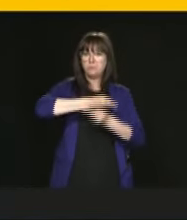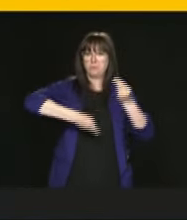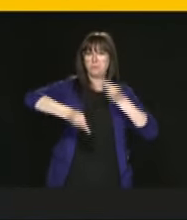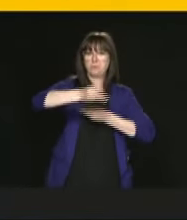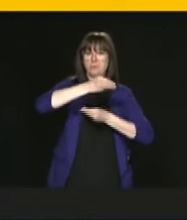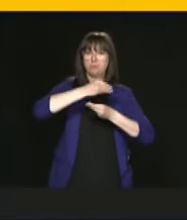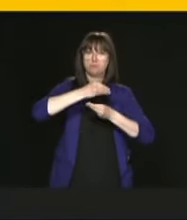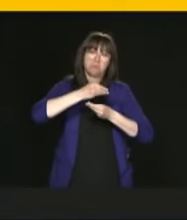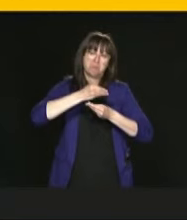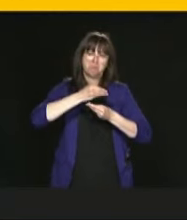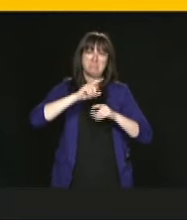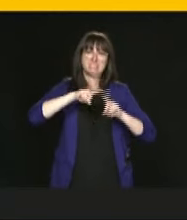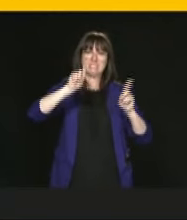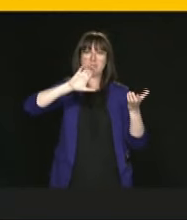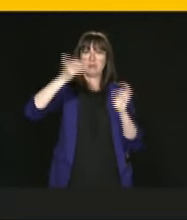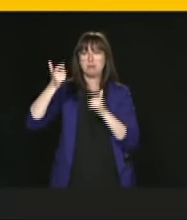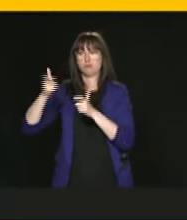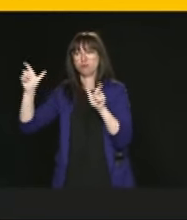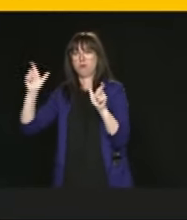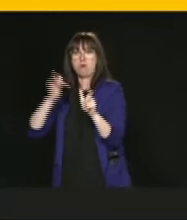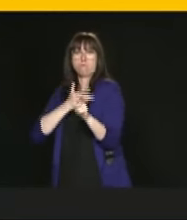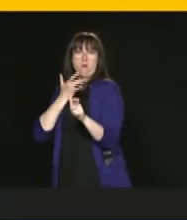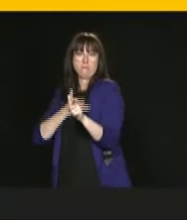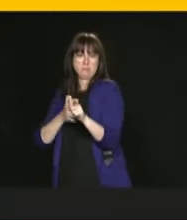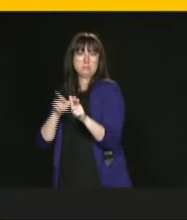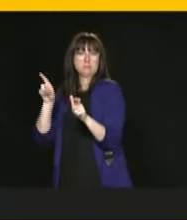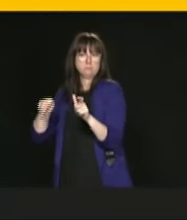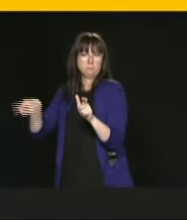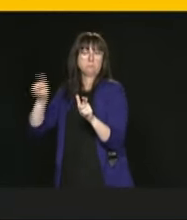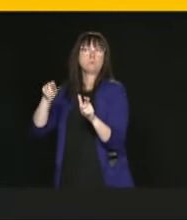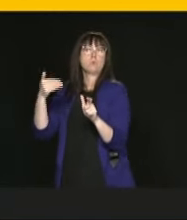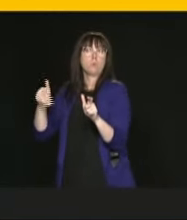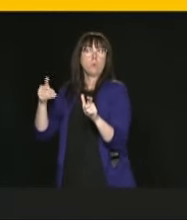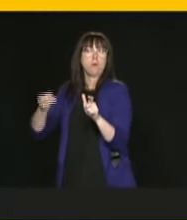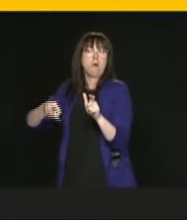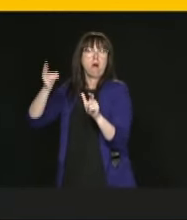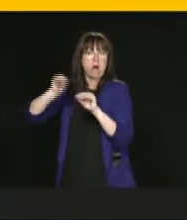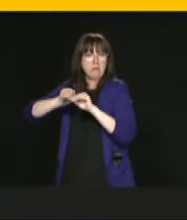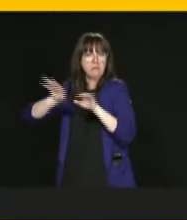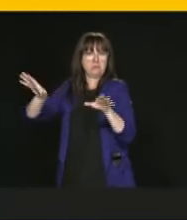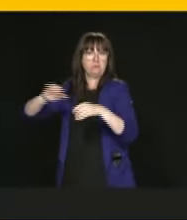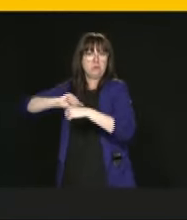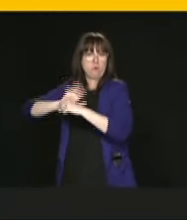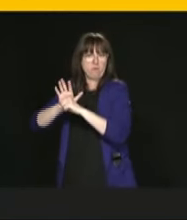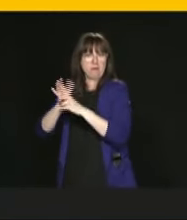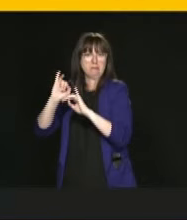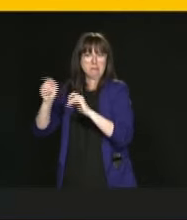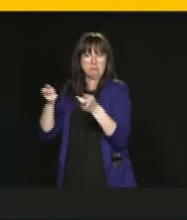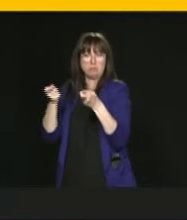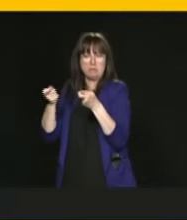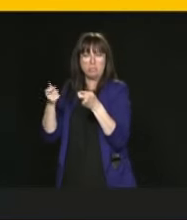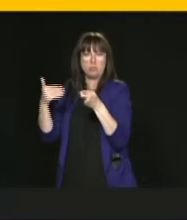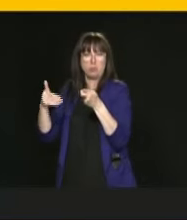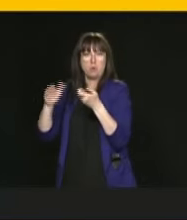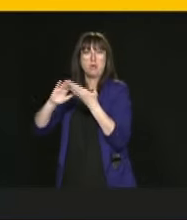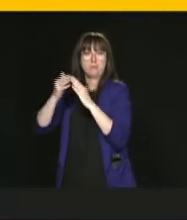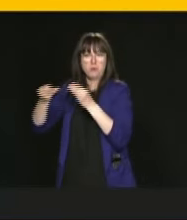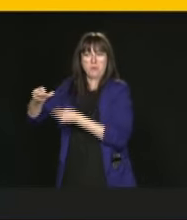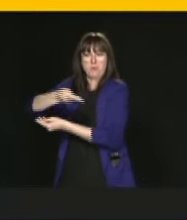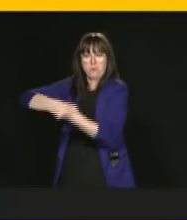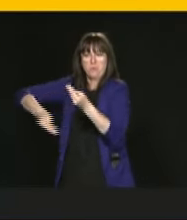provinces who do have cases and are still dealing with some community transmission. So it depends on